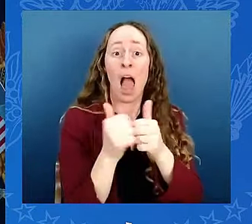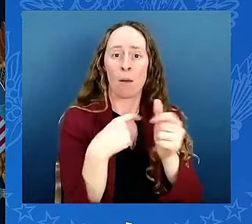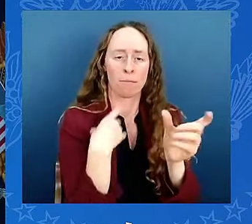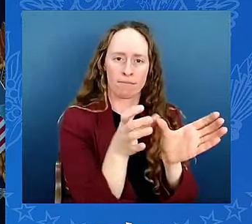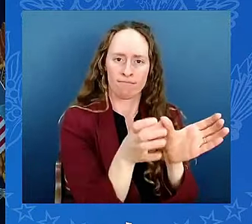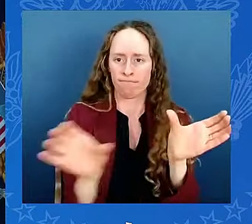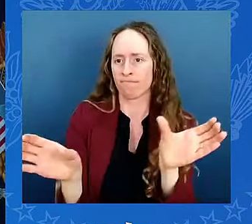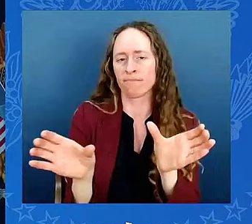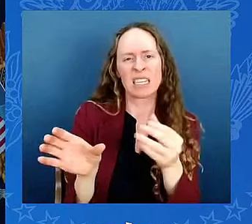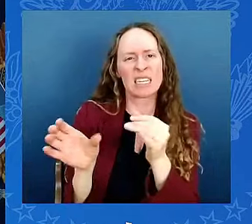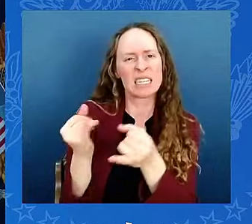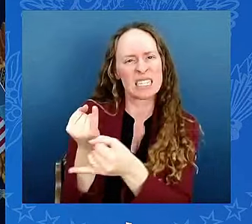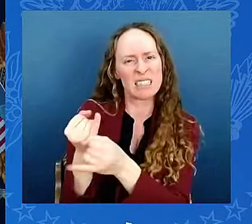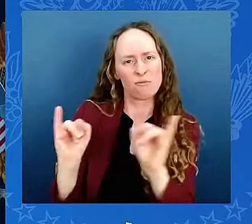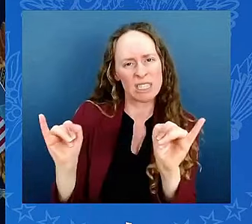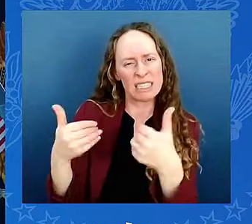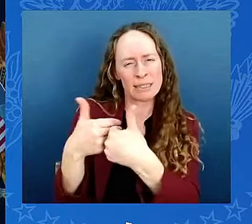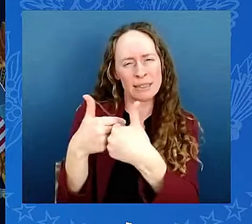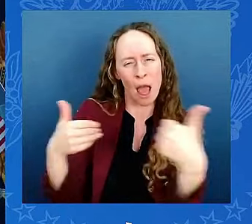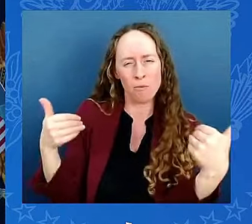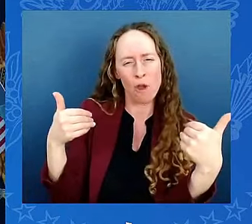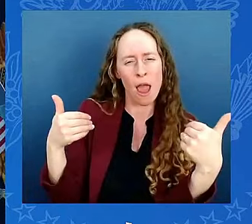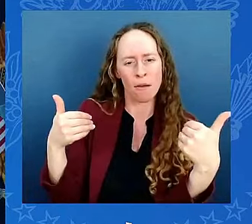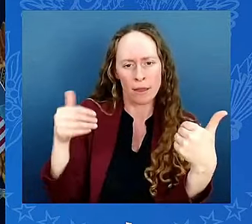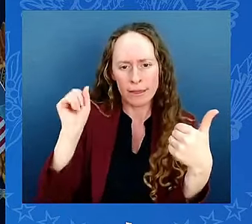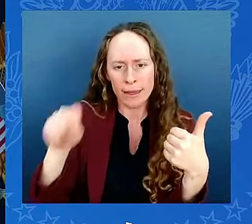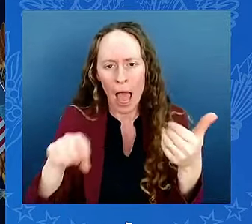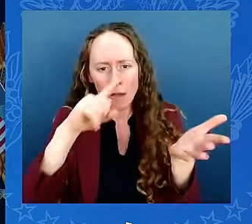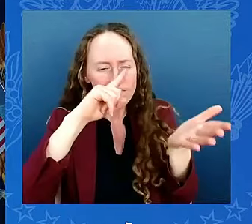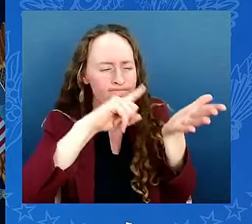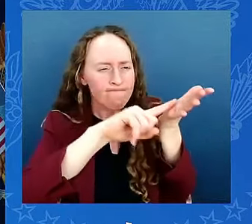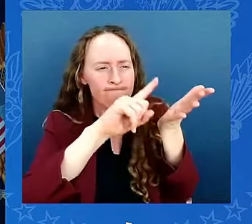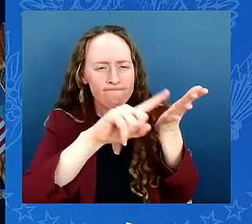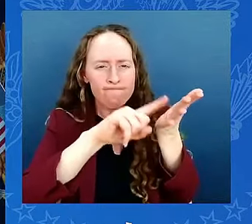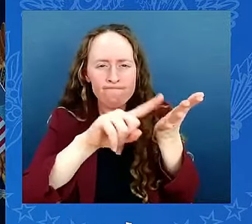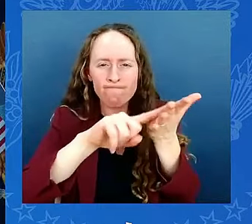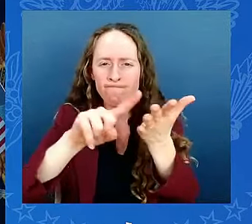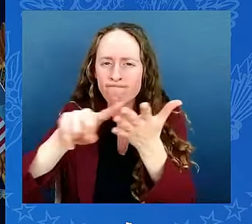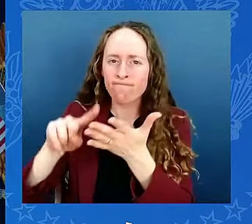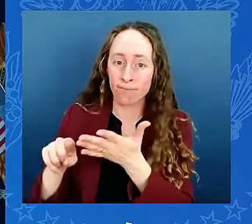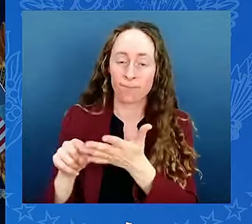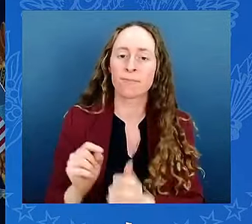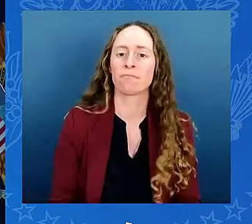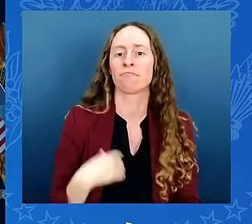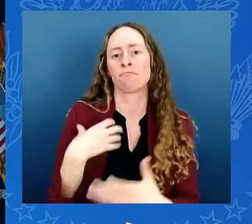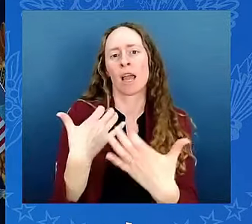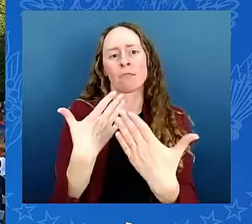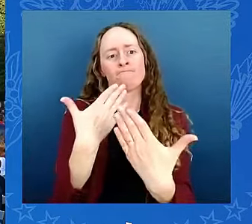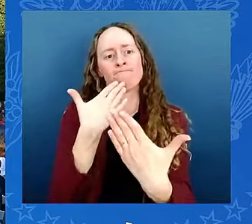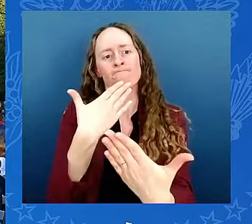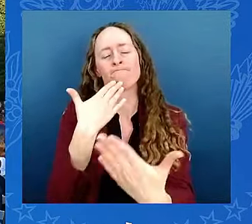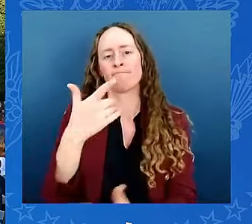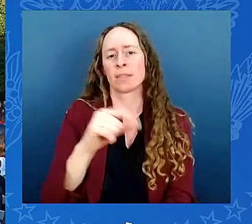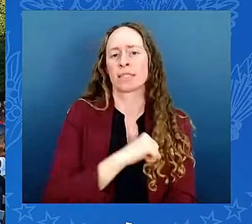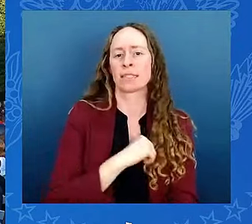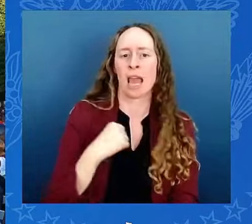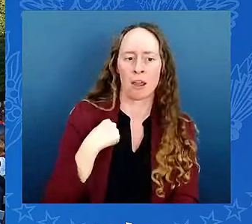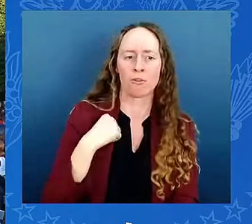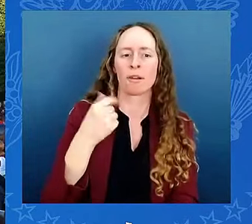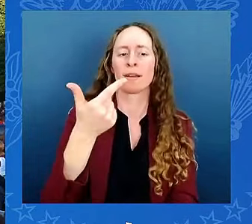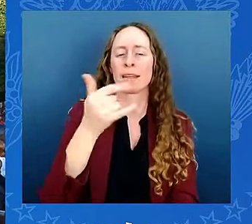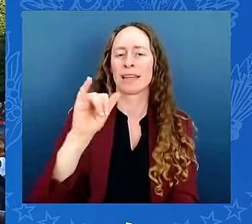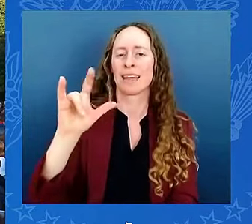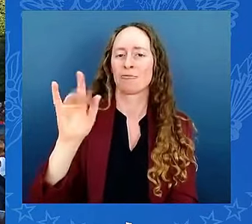Kristen Gillibrand and Congressman Jackie Spears. Jackie here, I know Kristen couldn't be here. Jackie, if you're here, stand up because you